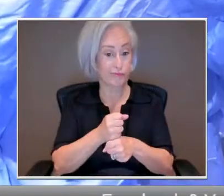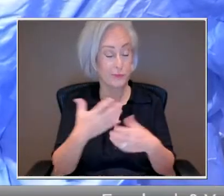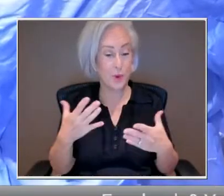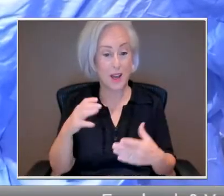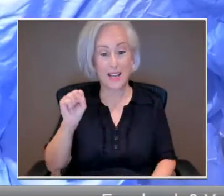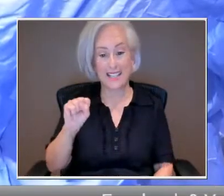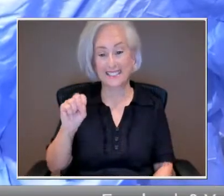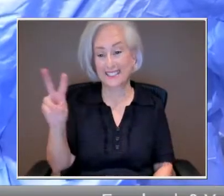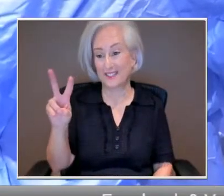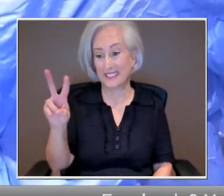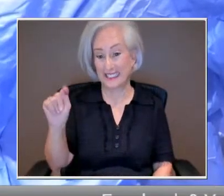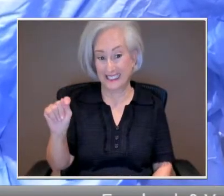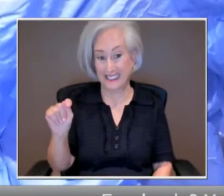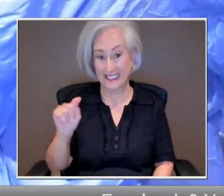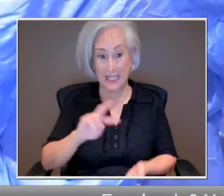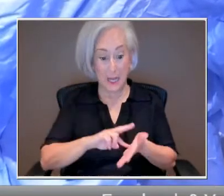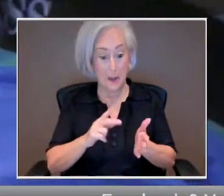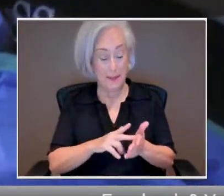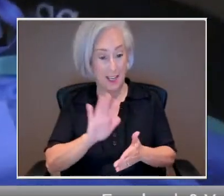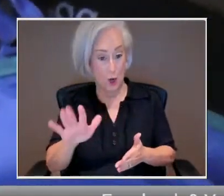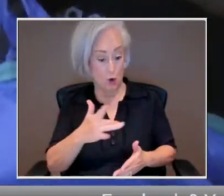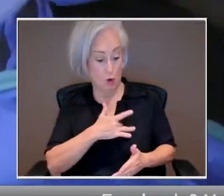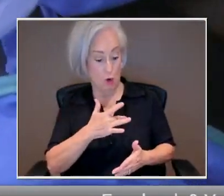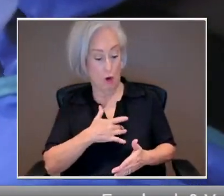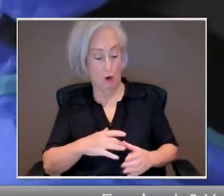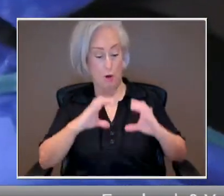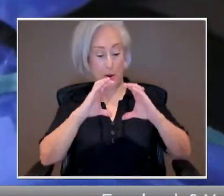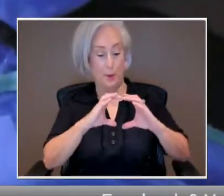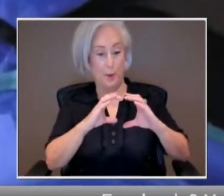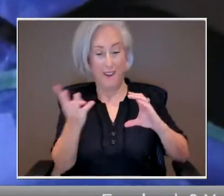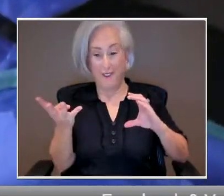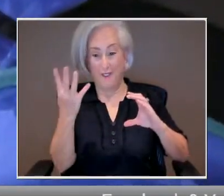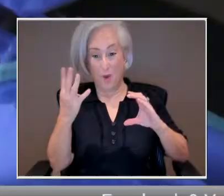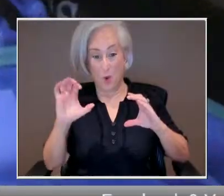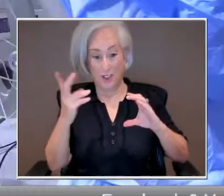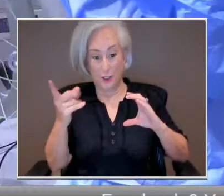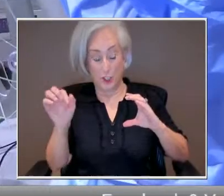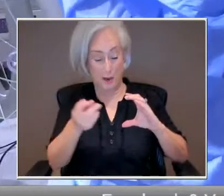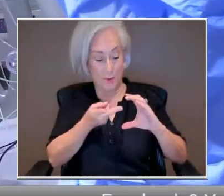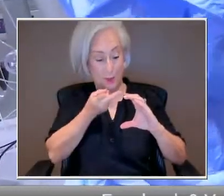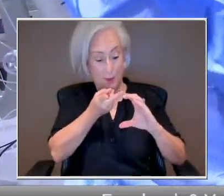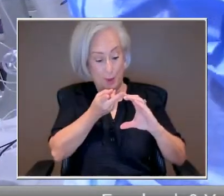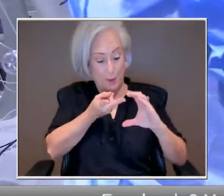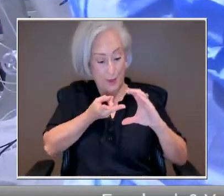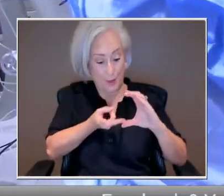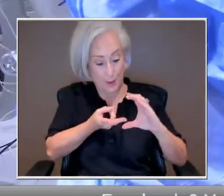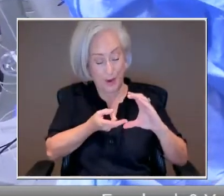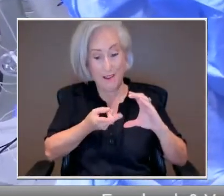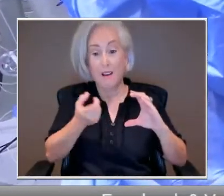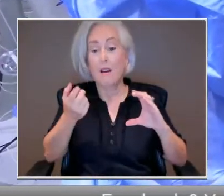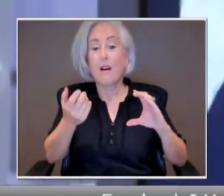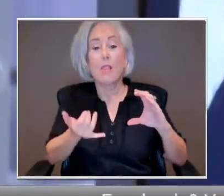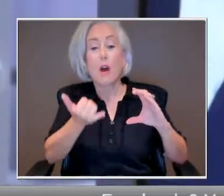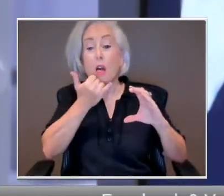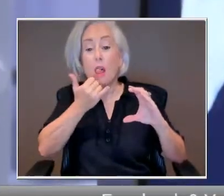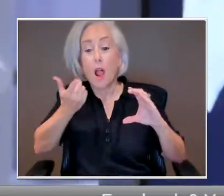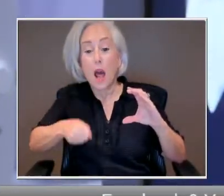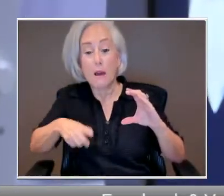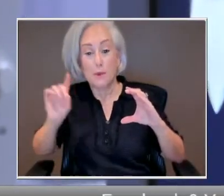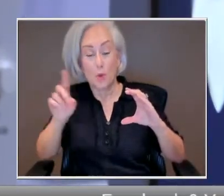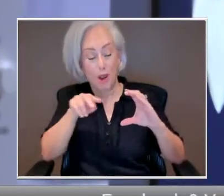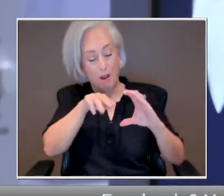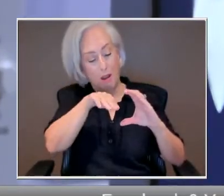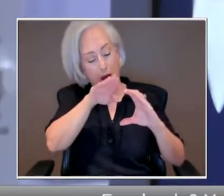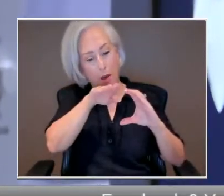was originating in the upper chambers of Nicole's heart. In order to treat it, Dr. Soma would perform an ablation,